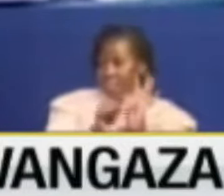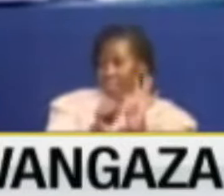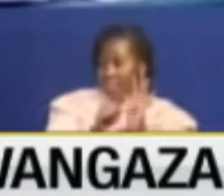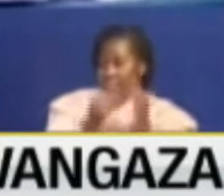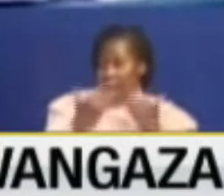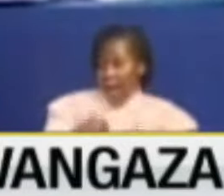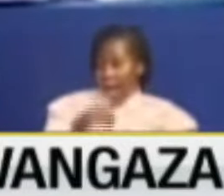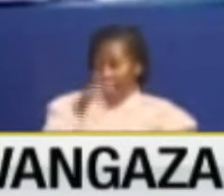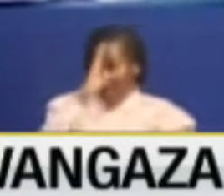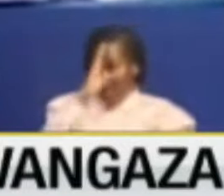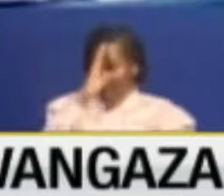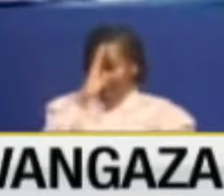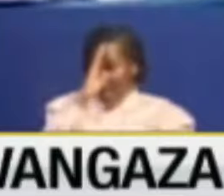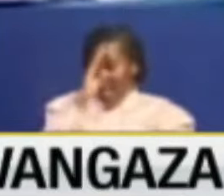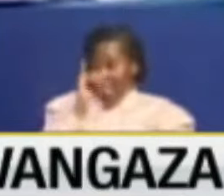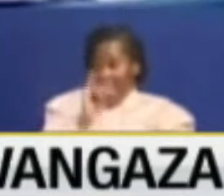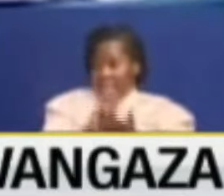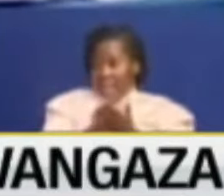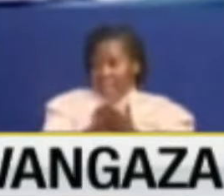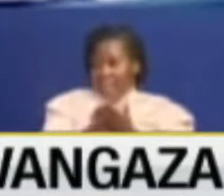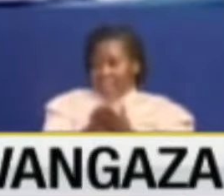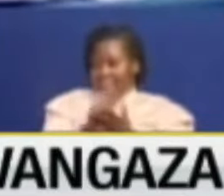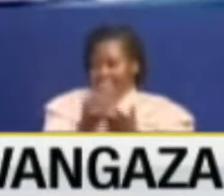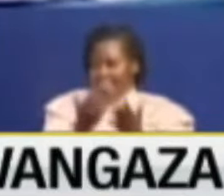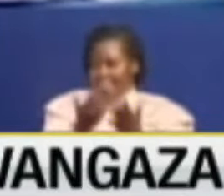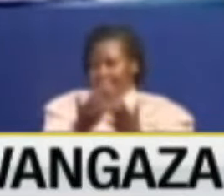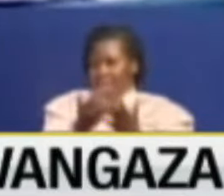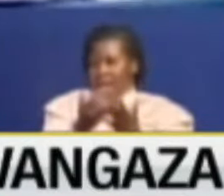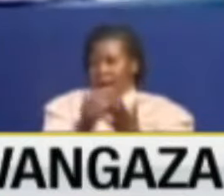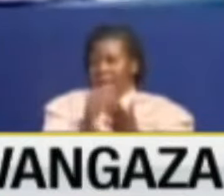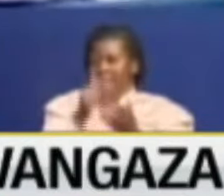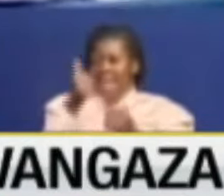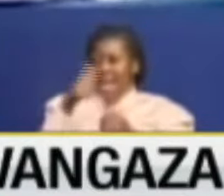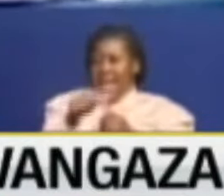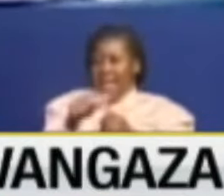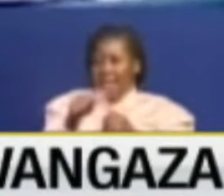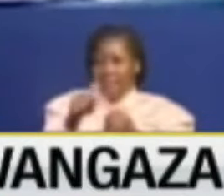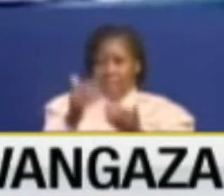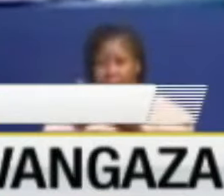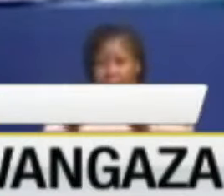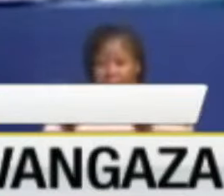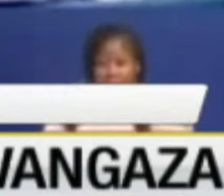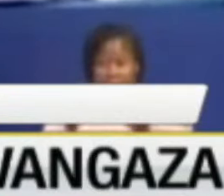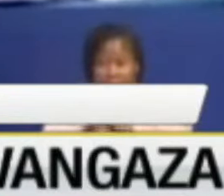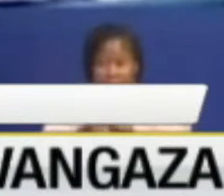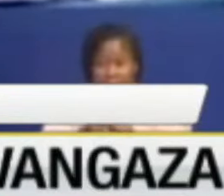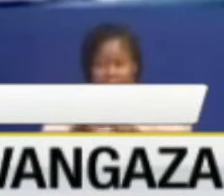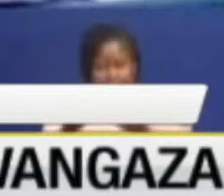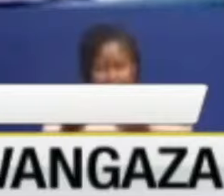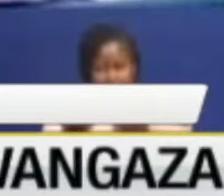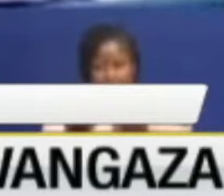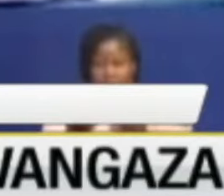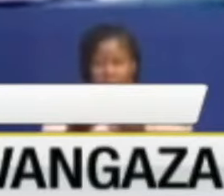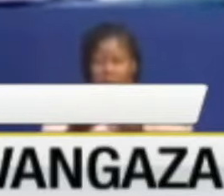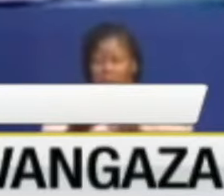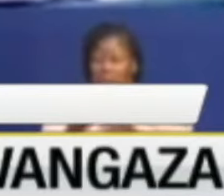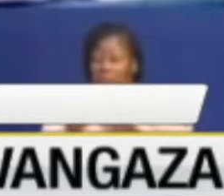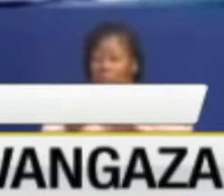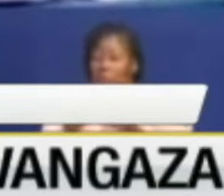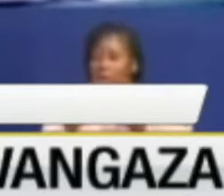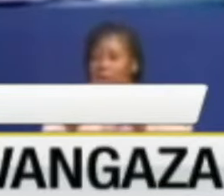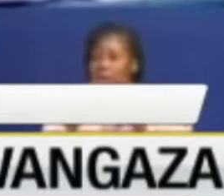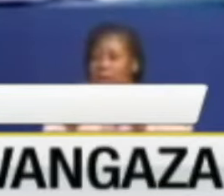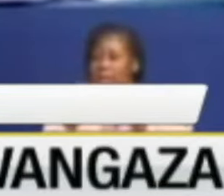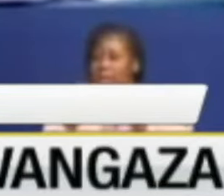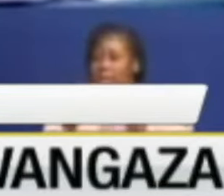doubt that there can be any middle ground. In my oration before this House on 8th of November